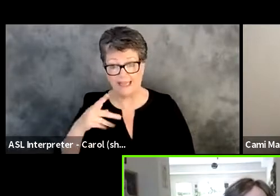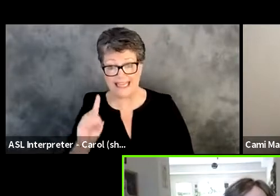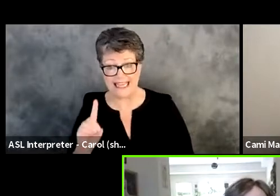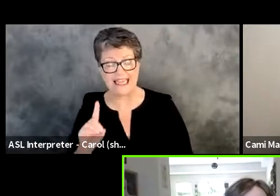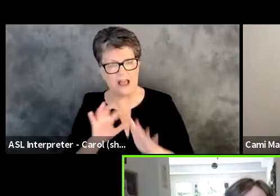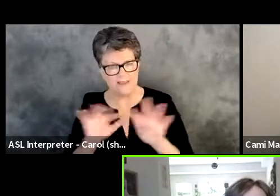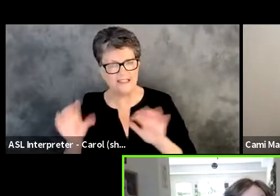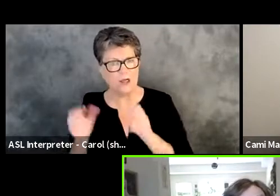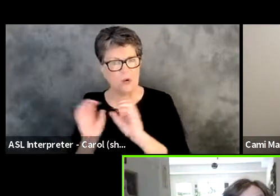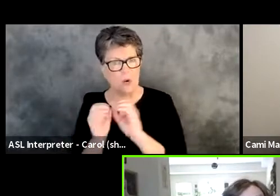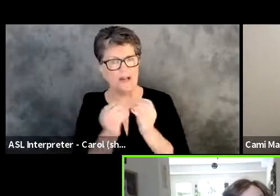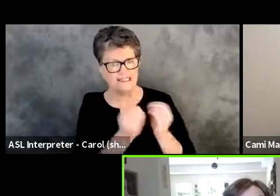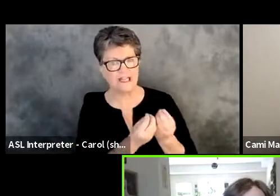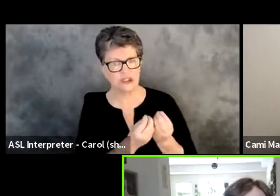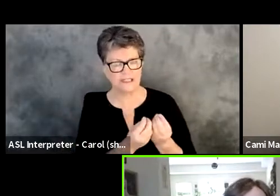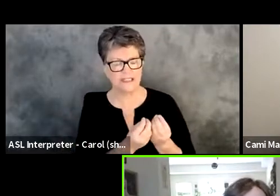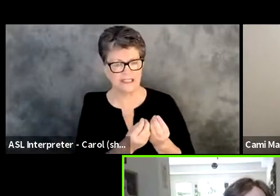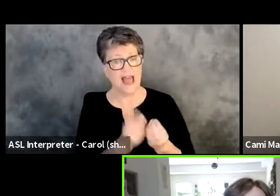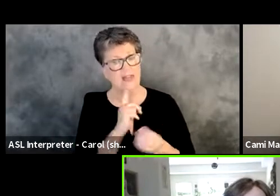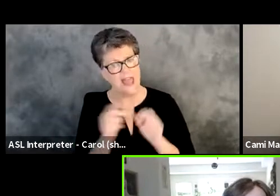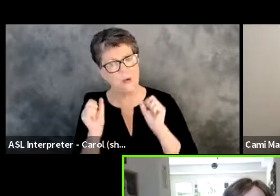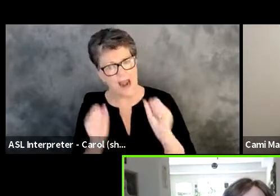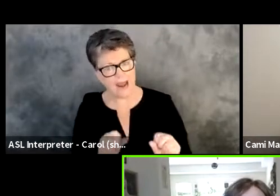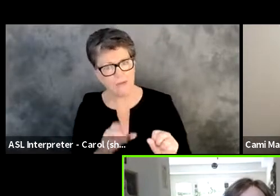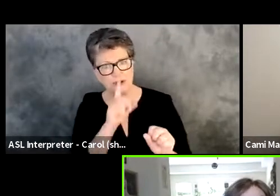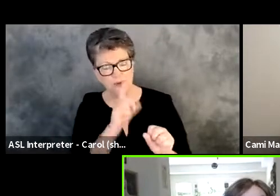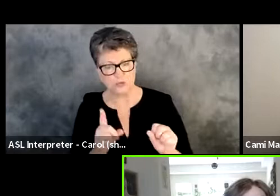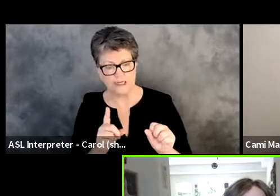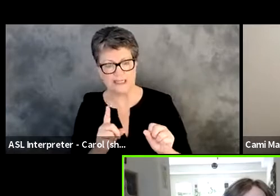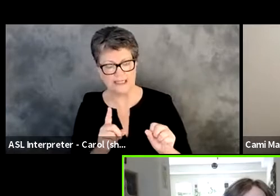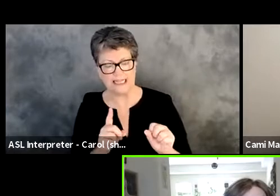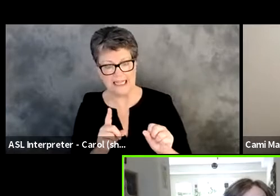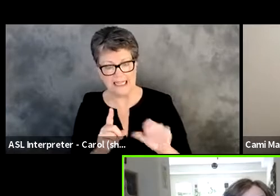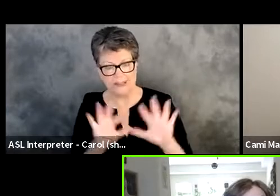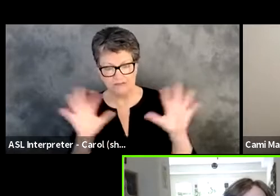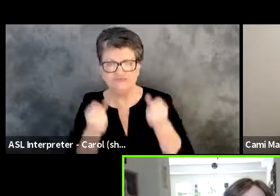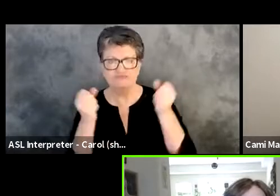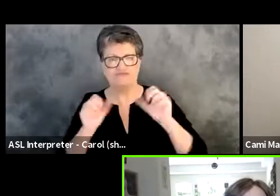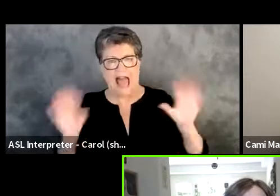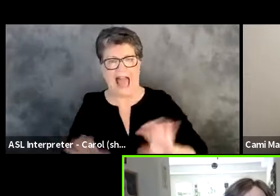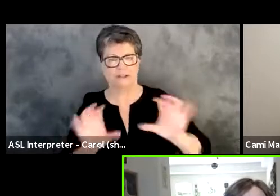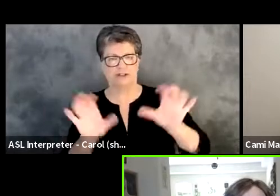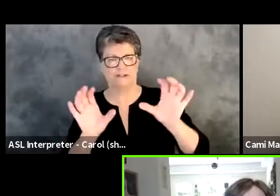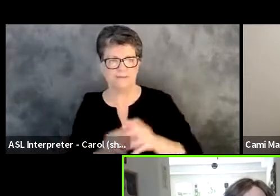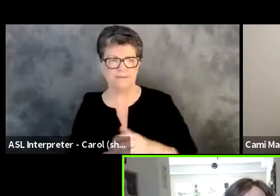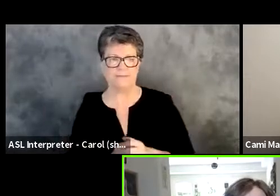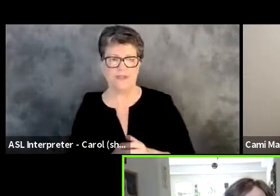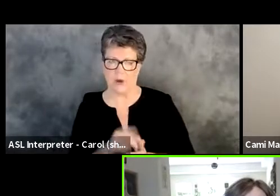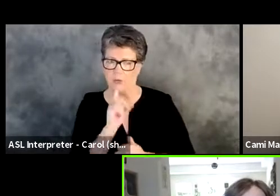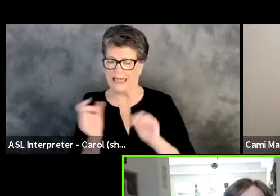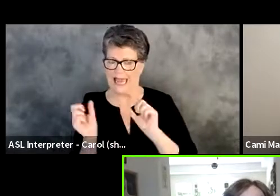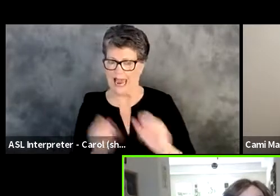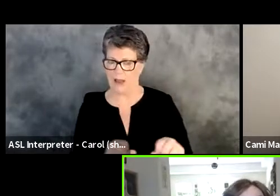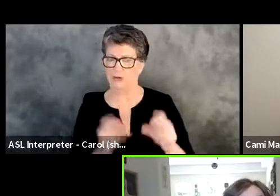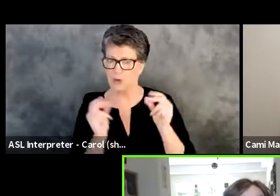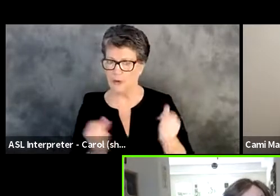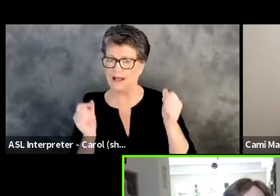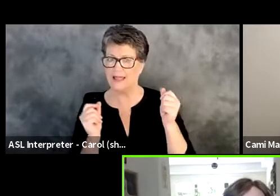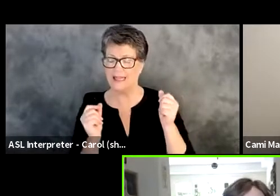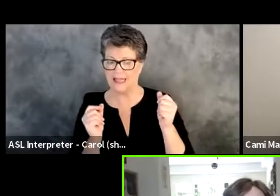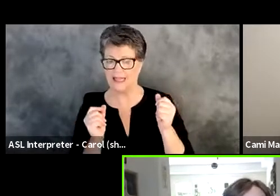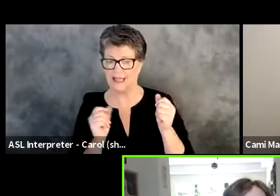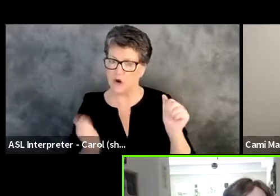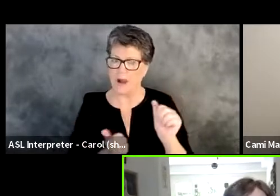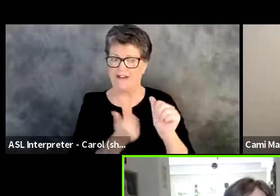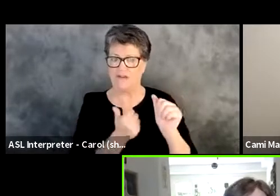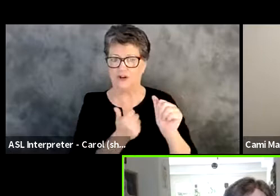other organizations were able to really like swing into action. And were really able to very quickly go after